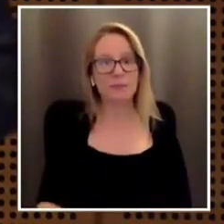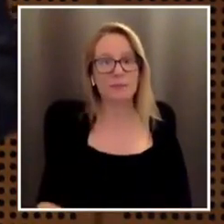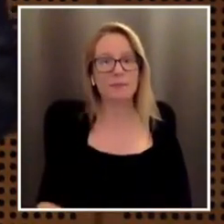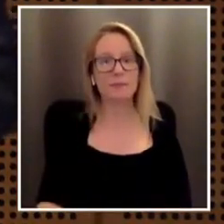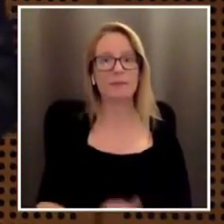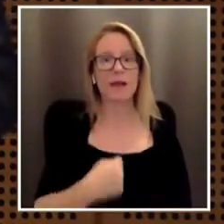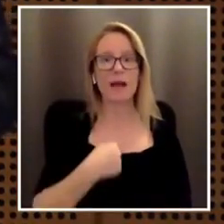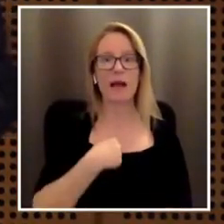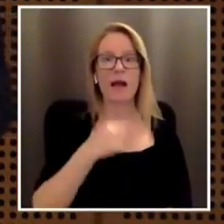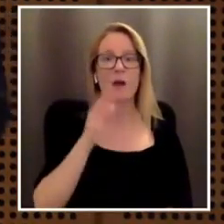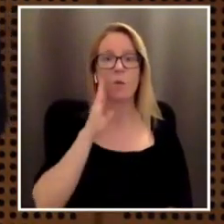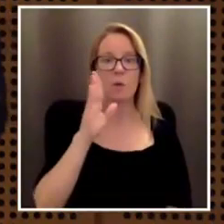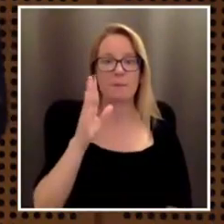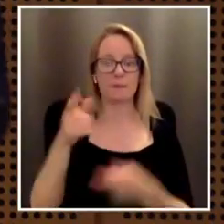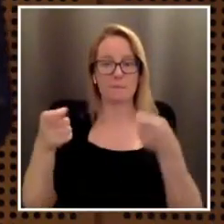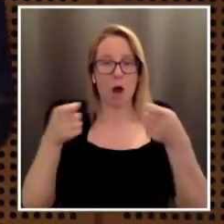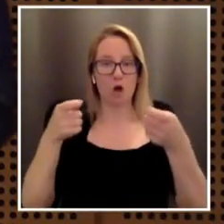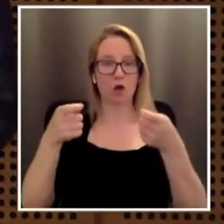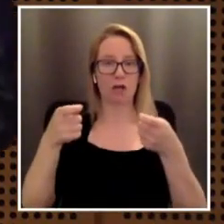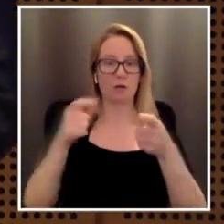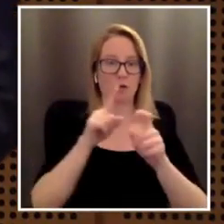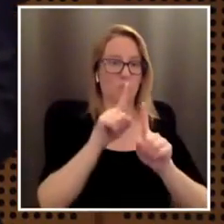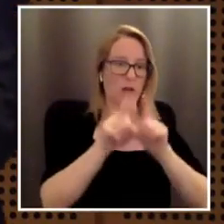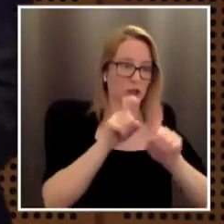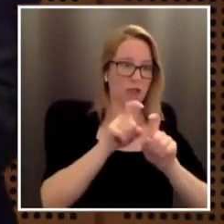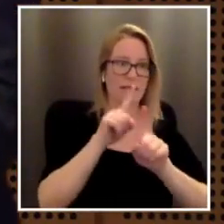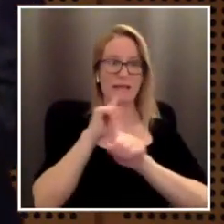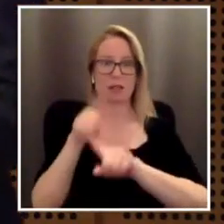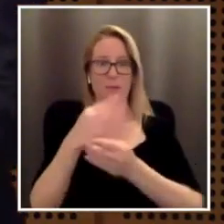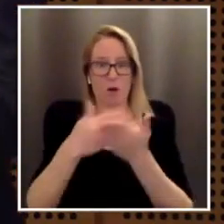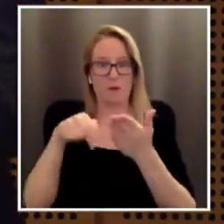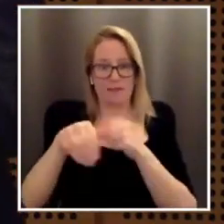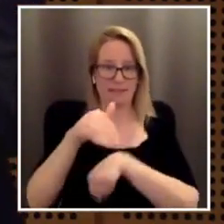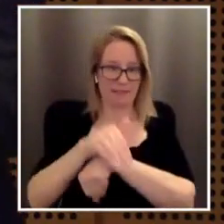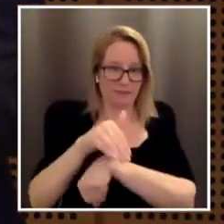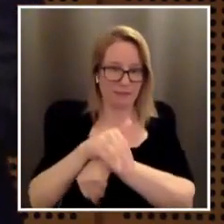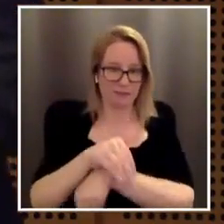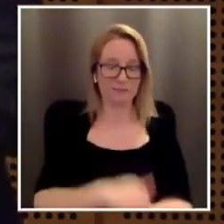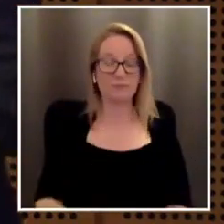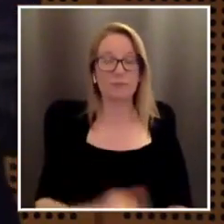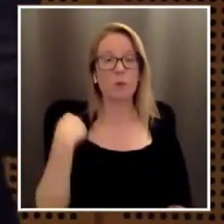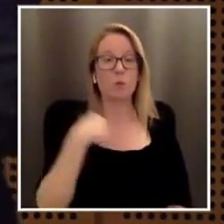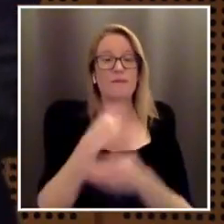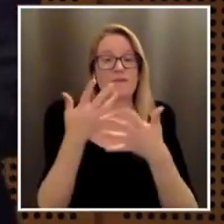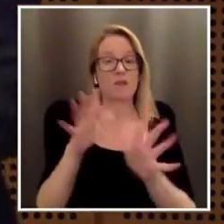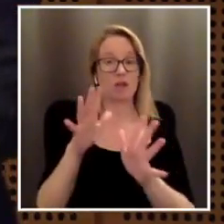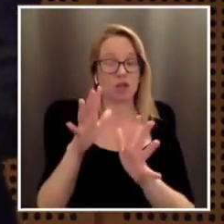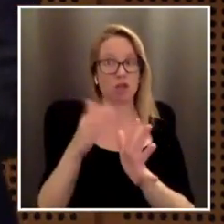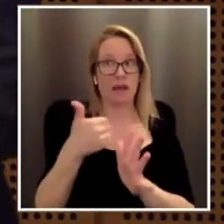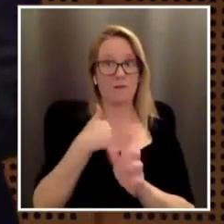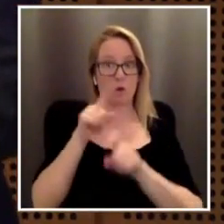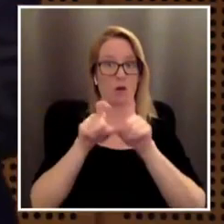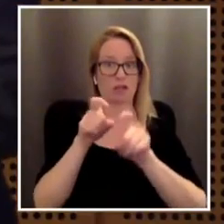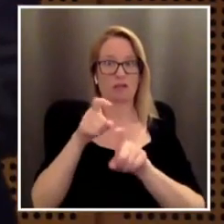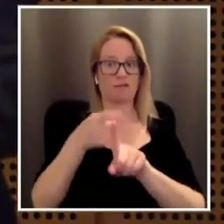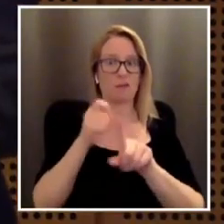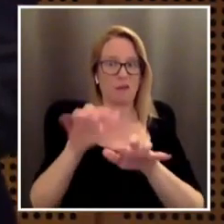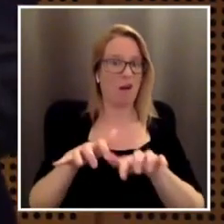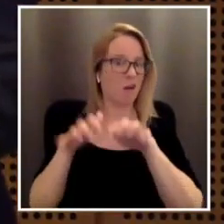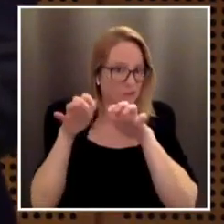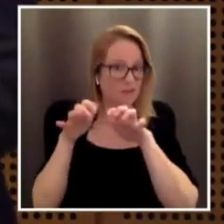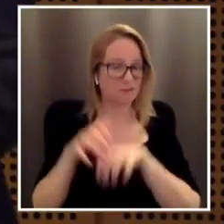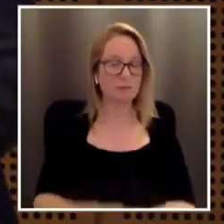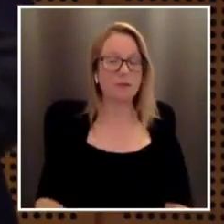I'll be moderating the Q&A portion of the evening. We've already received some questions for the audience and for those of